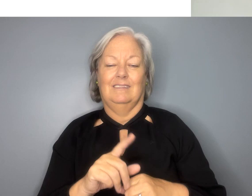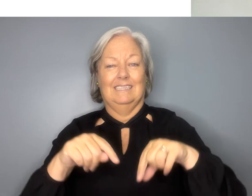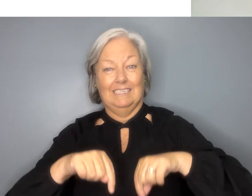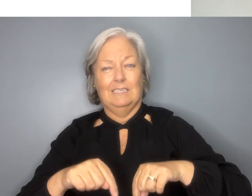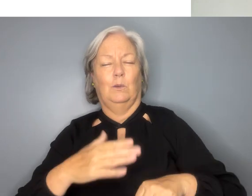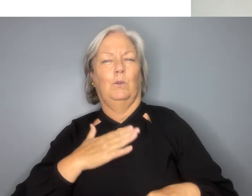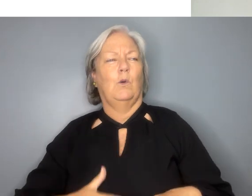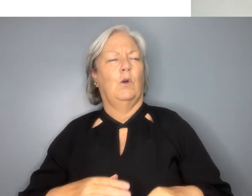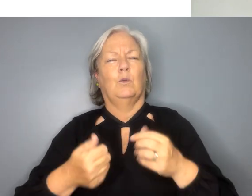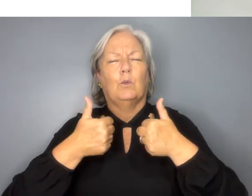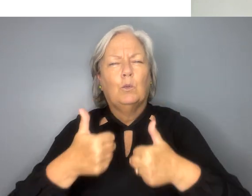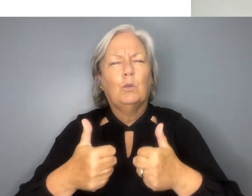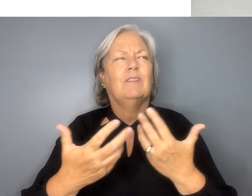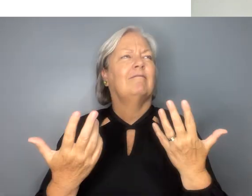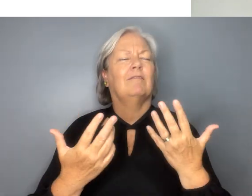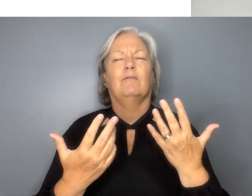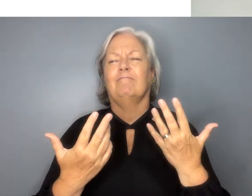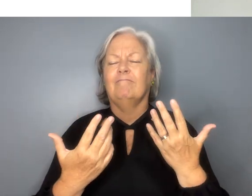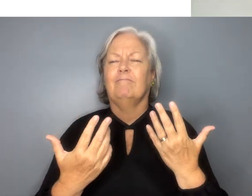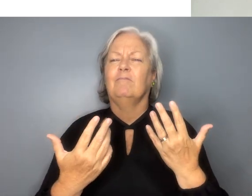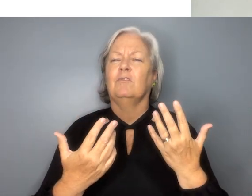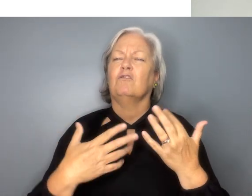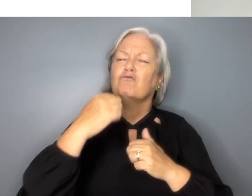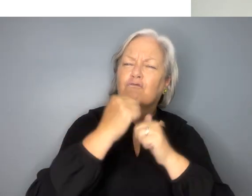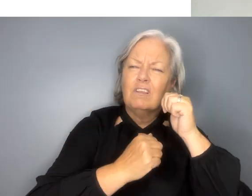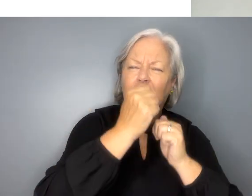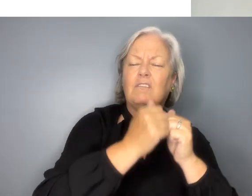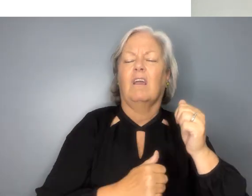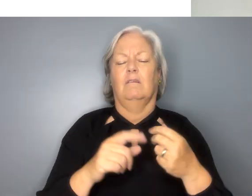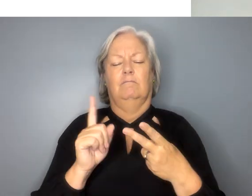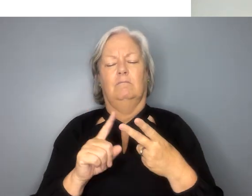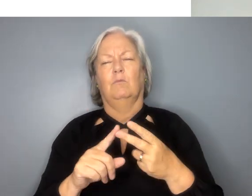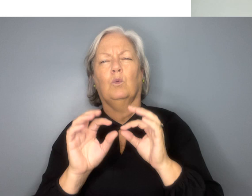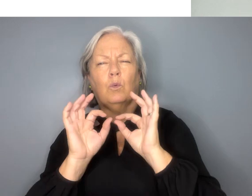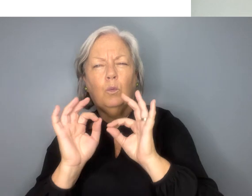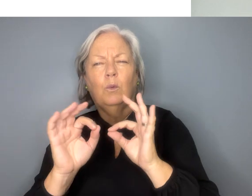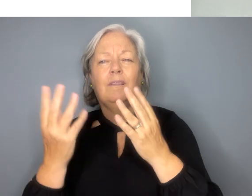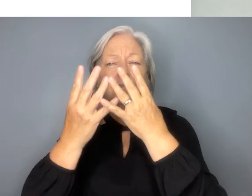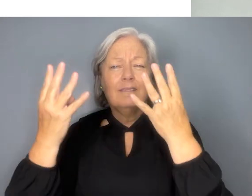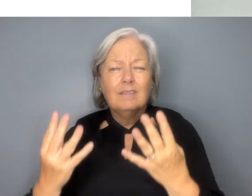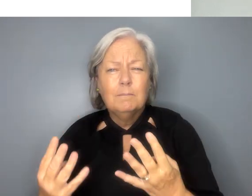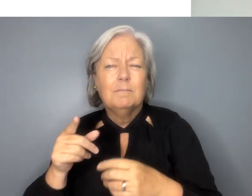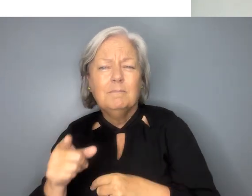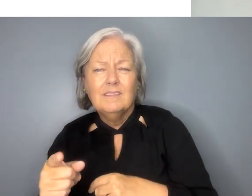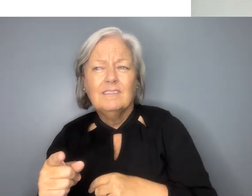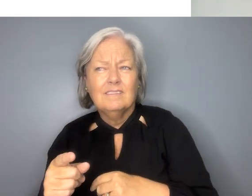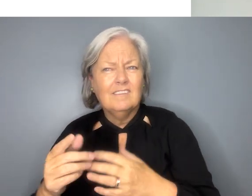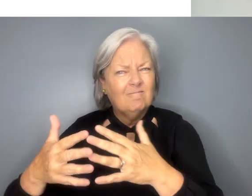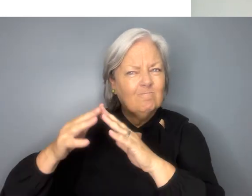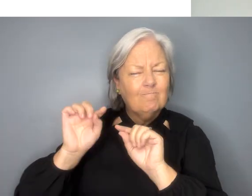panel, is about structure and identifying the systems that